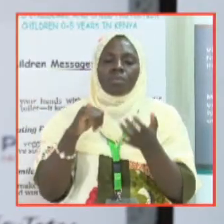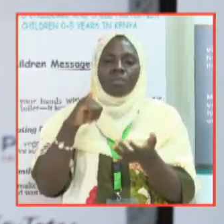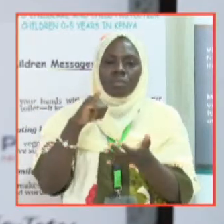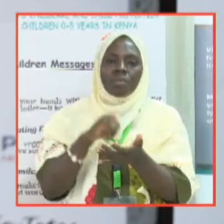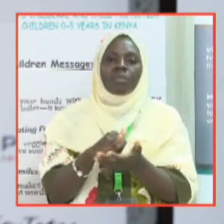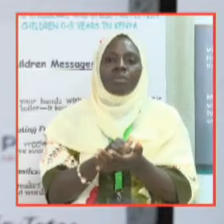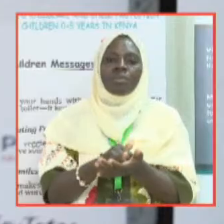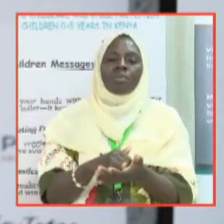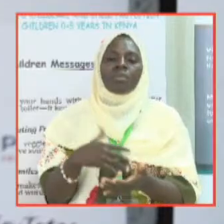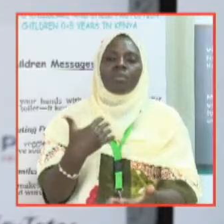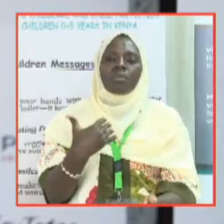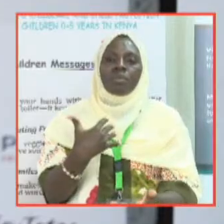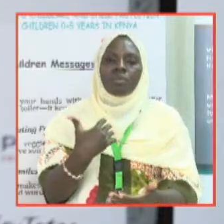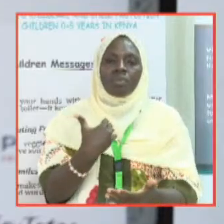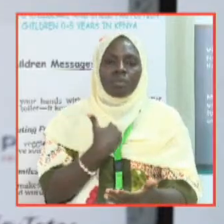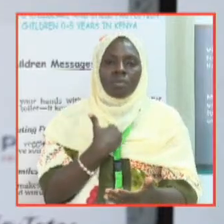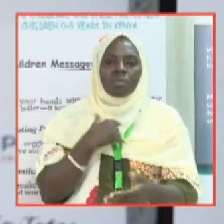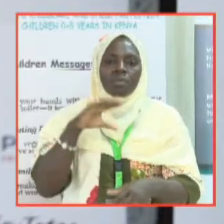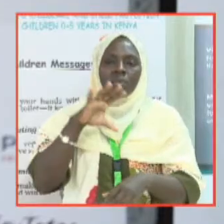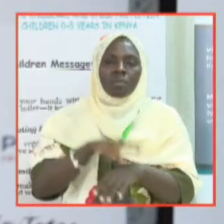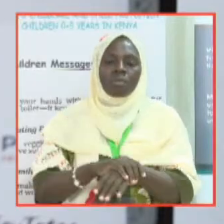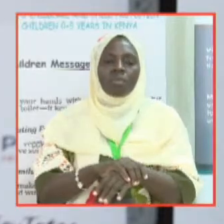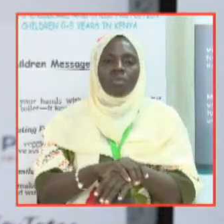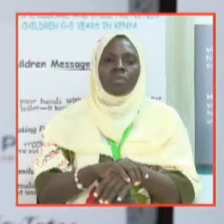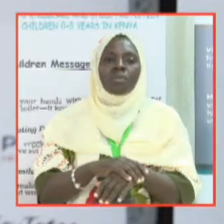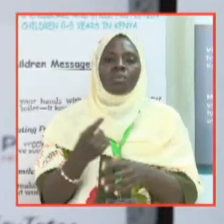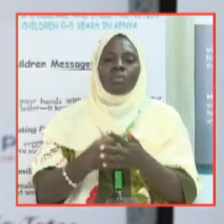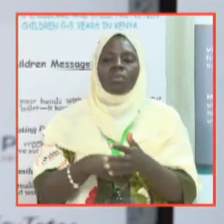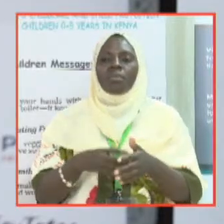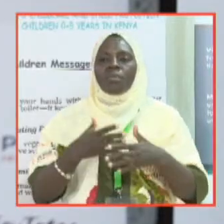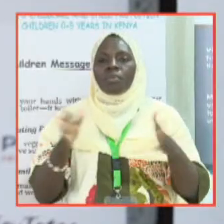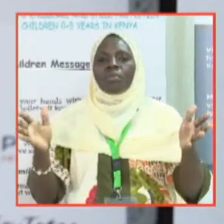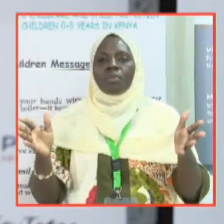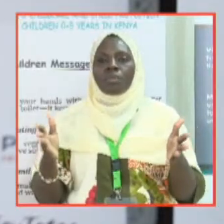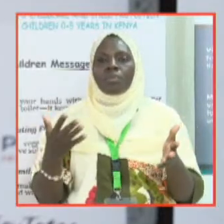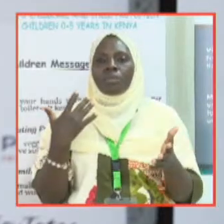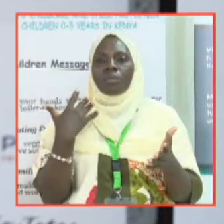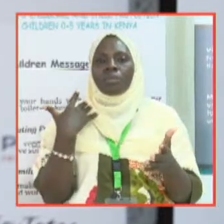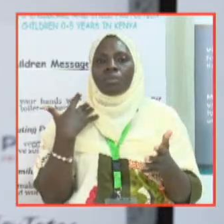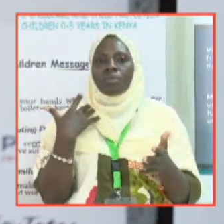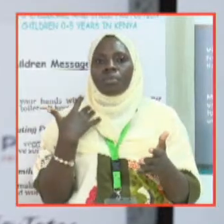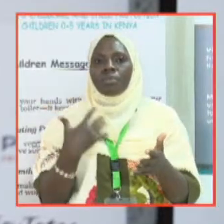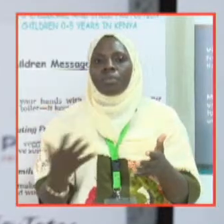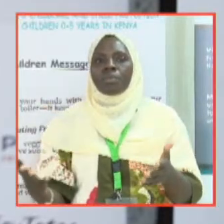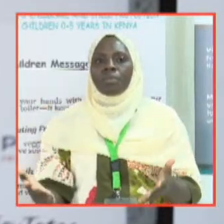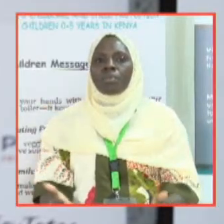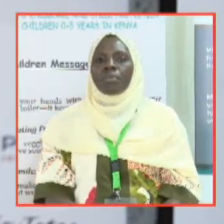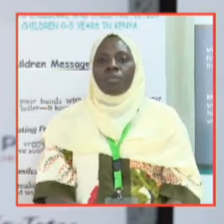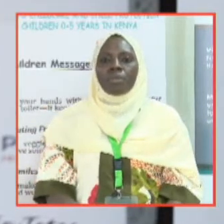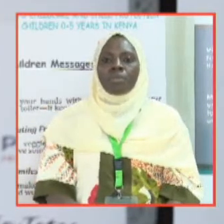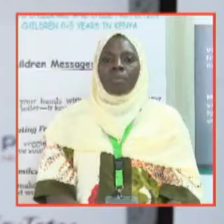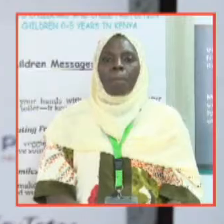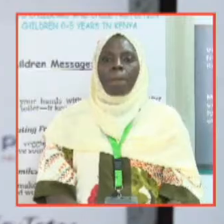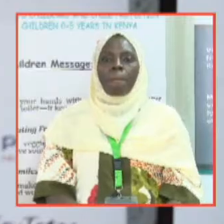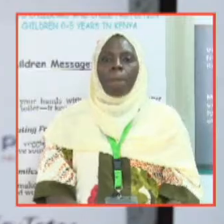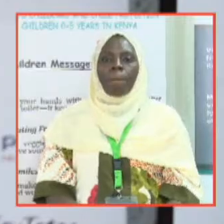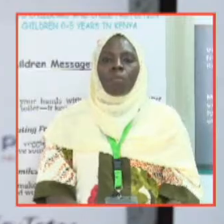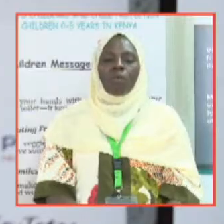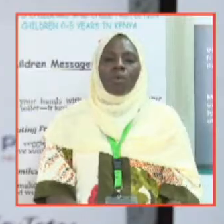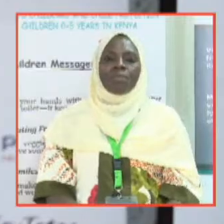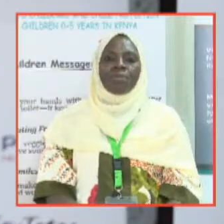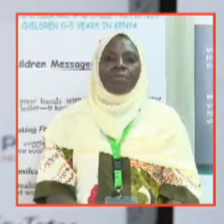the public resources. In terms of safety and security, nearly half, that is